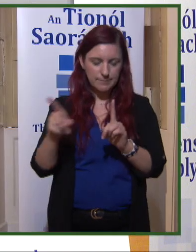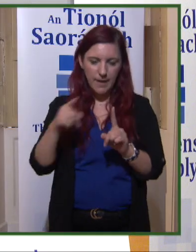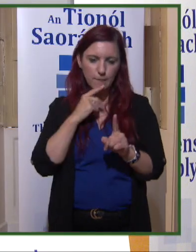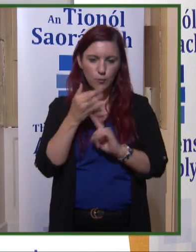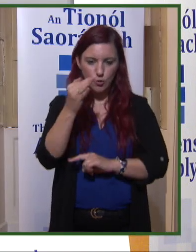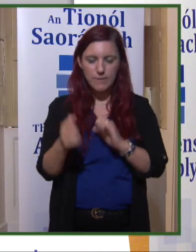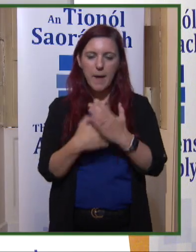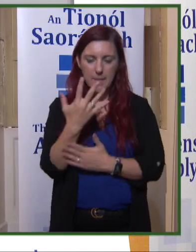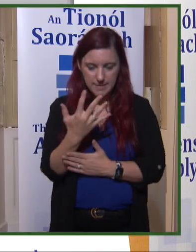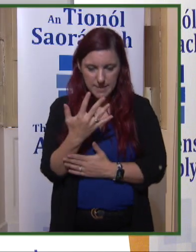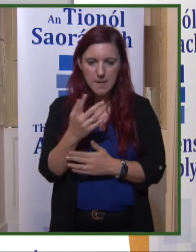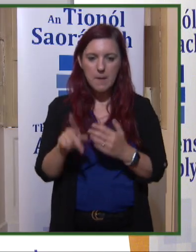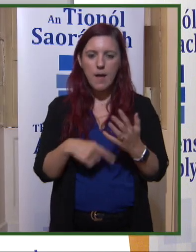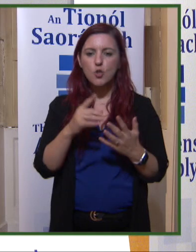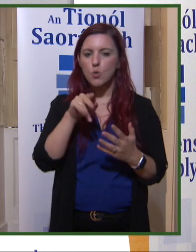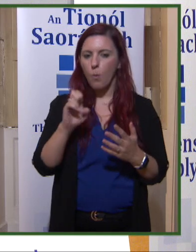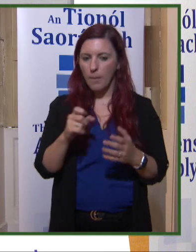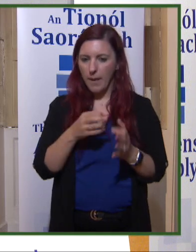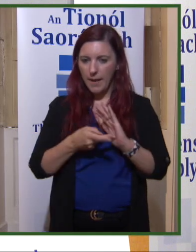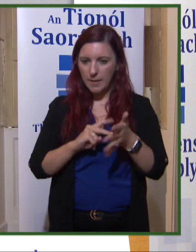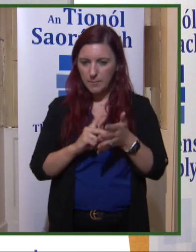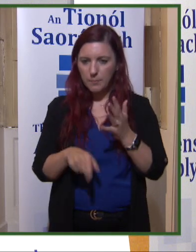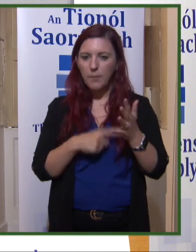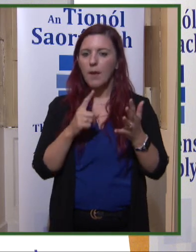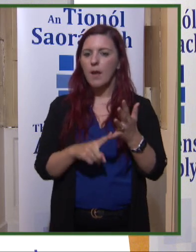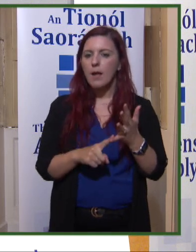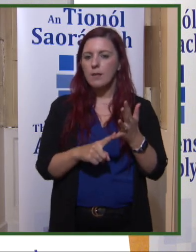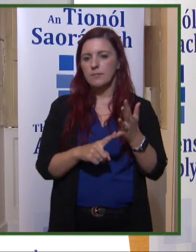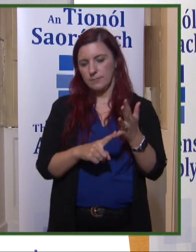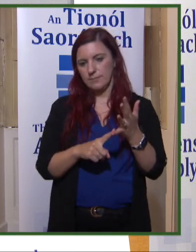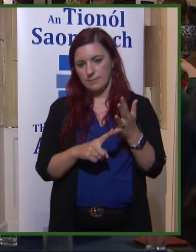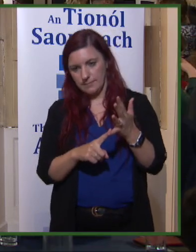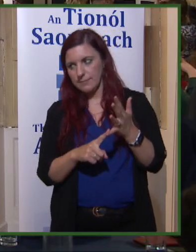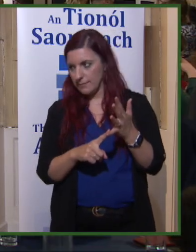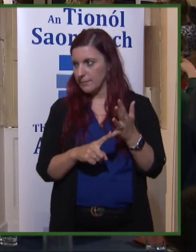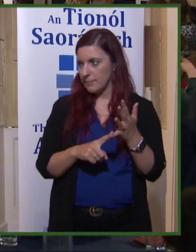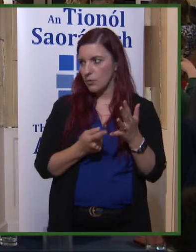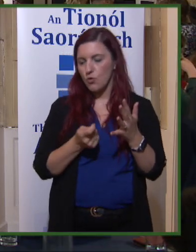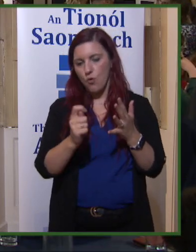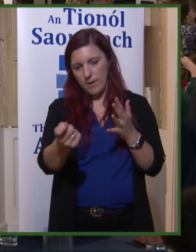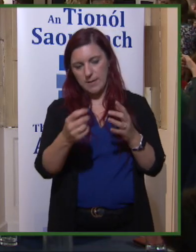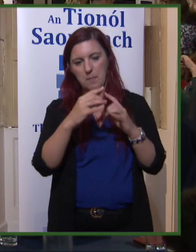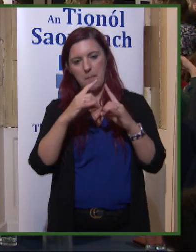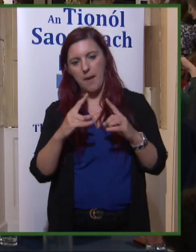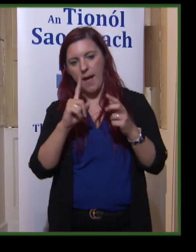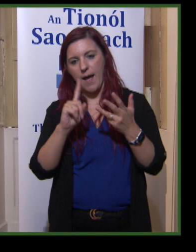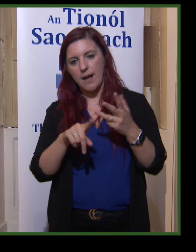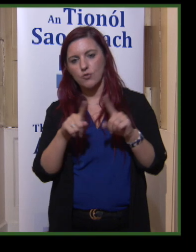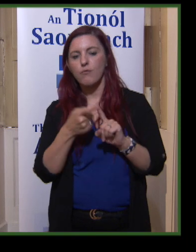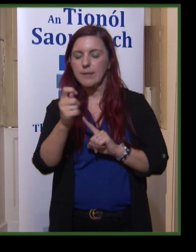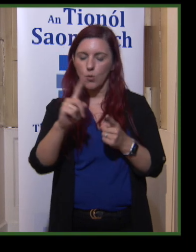17, support for the traveller and Roma communities, tourism and marketing, transport and waste